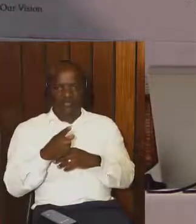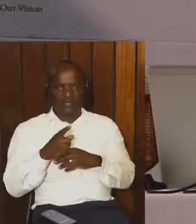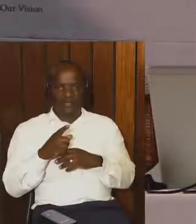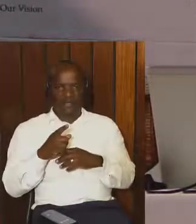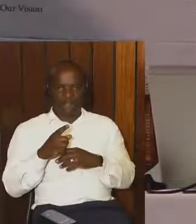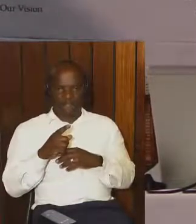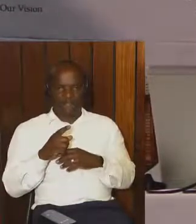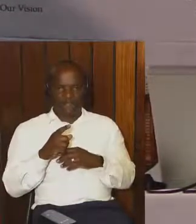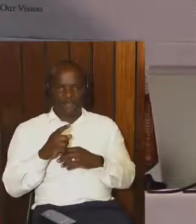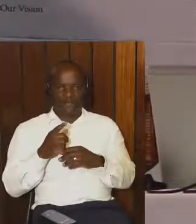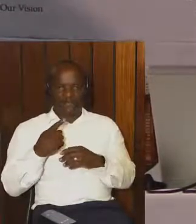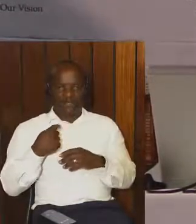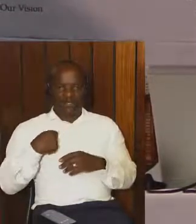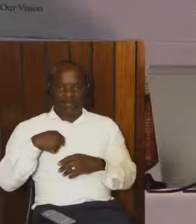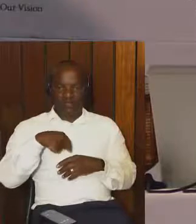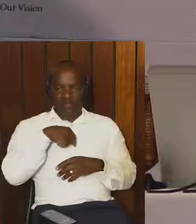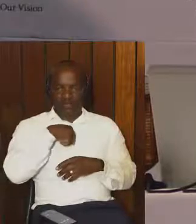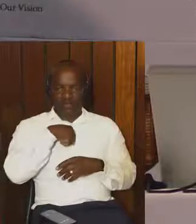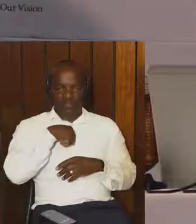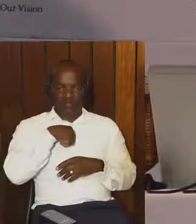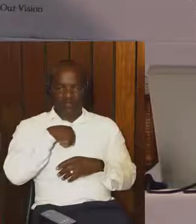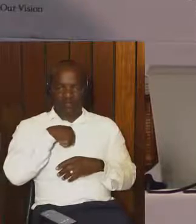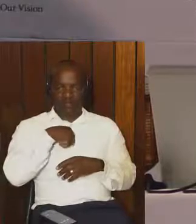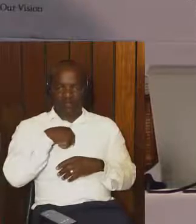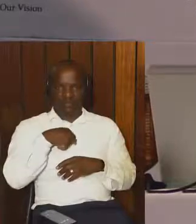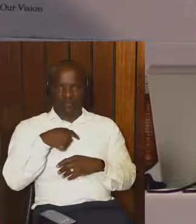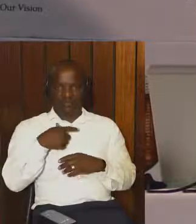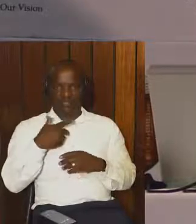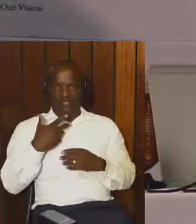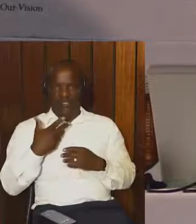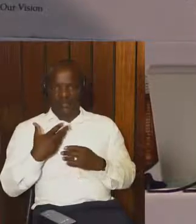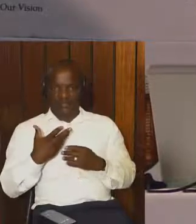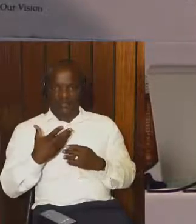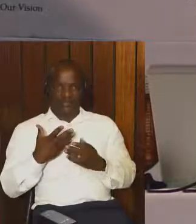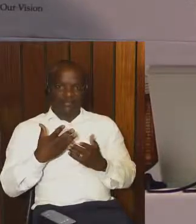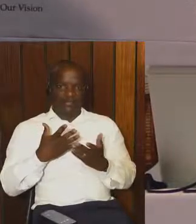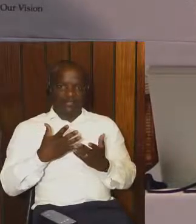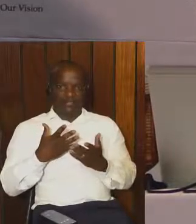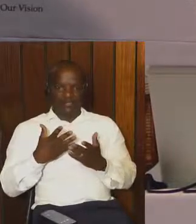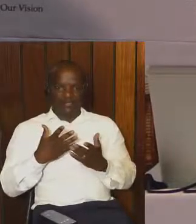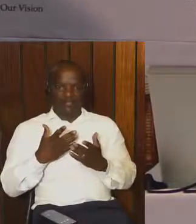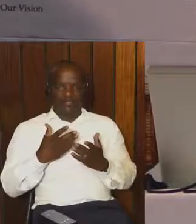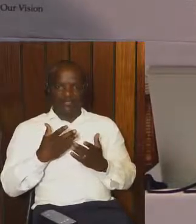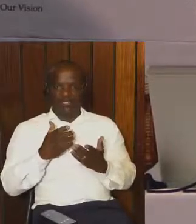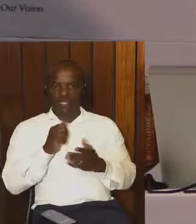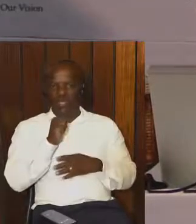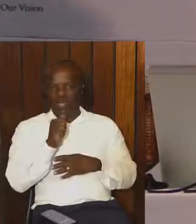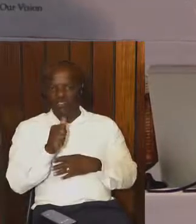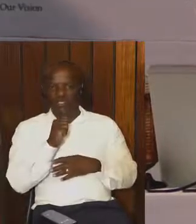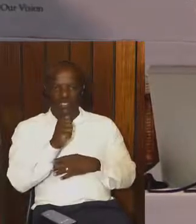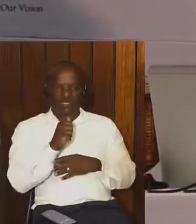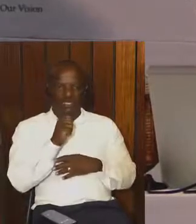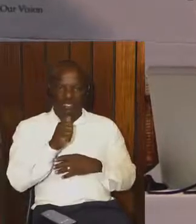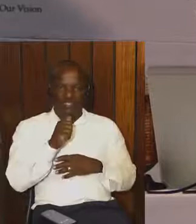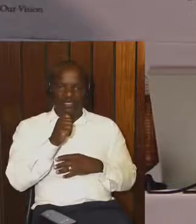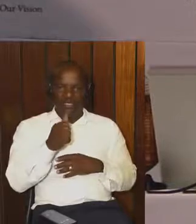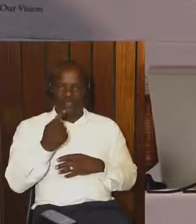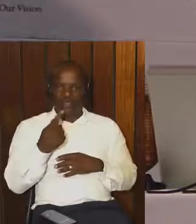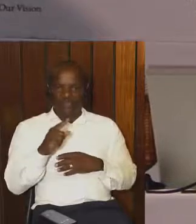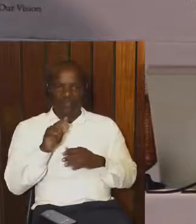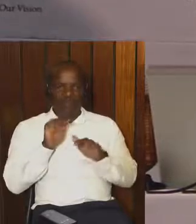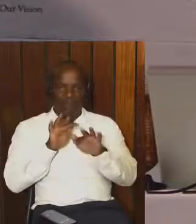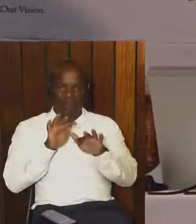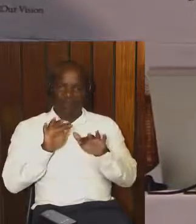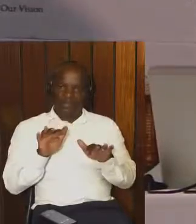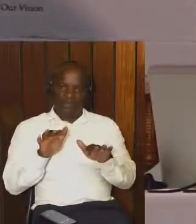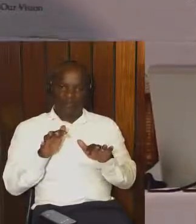that we obviously don't want a situation where we just give answers to make people happy. So we've